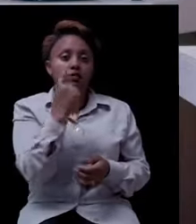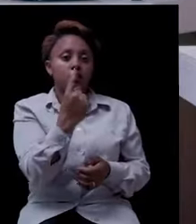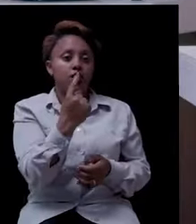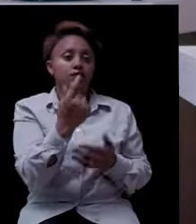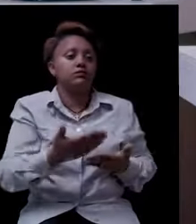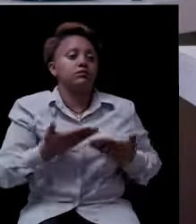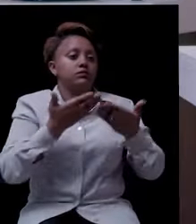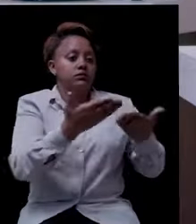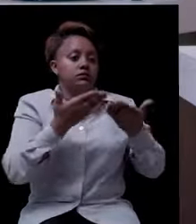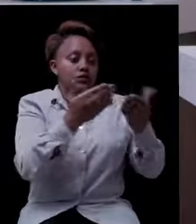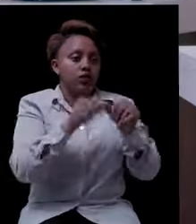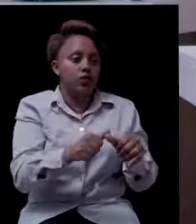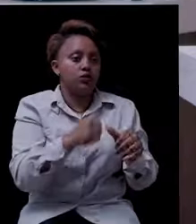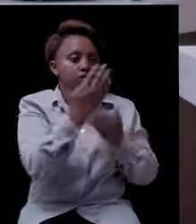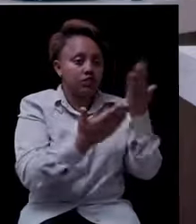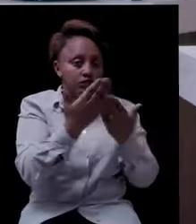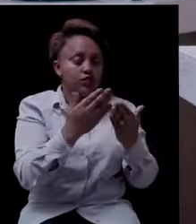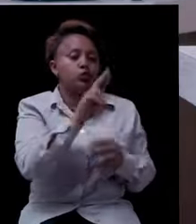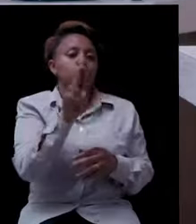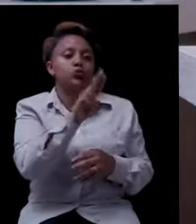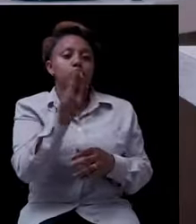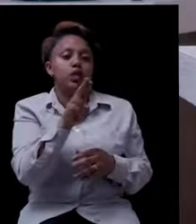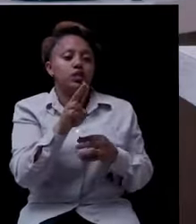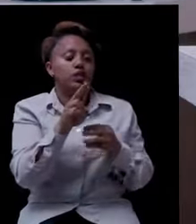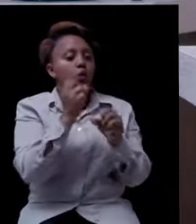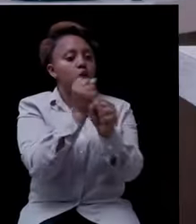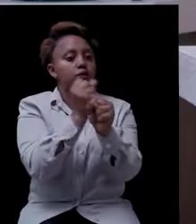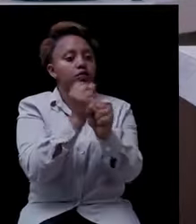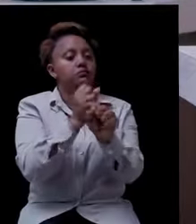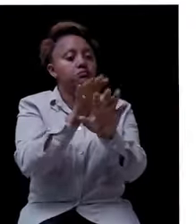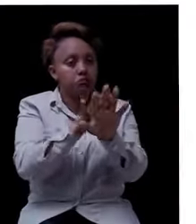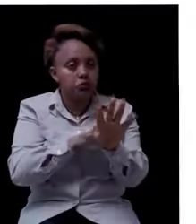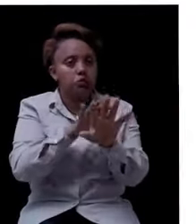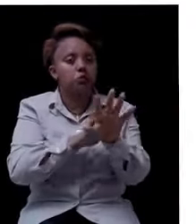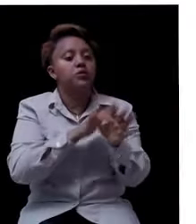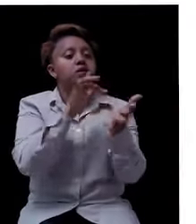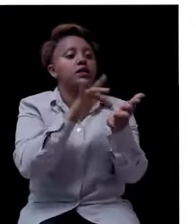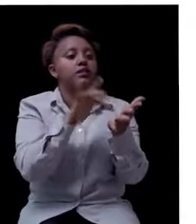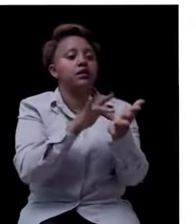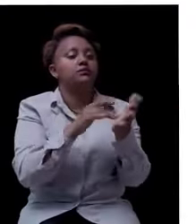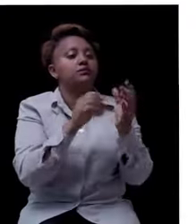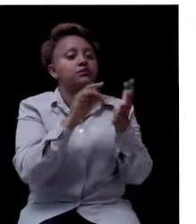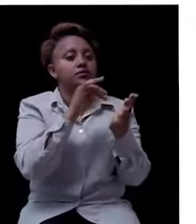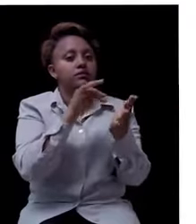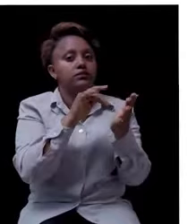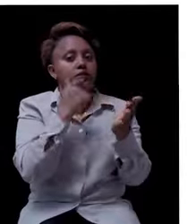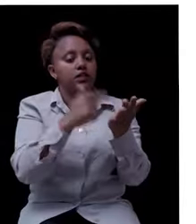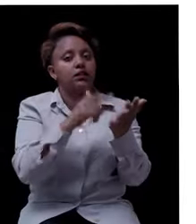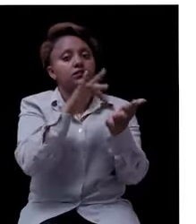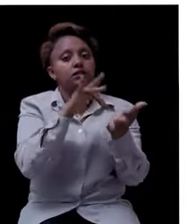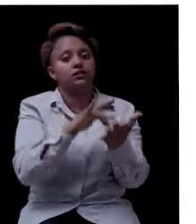cloud service, which is usually operated through their own data center. Number 2, business or